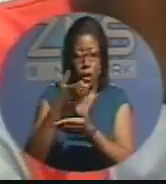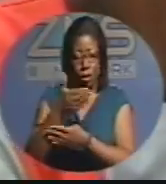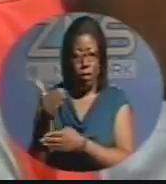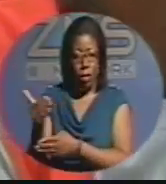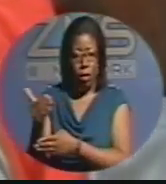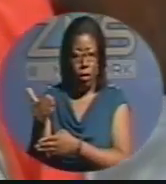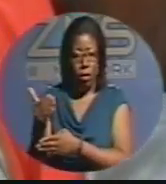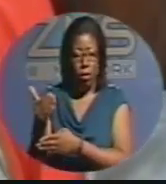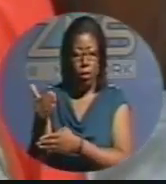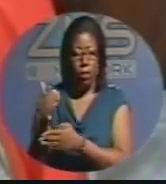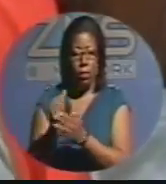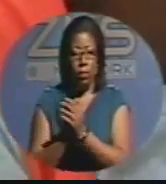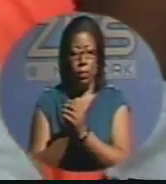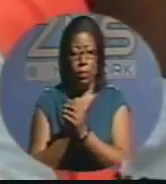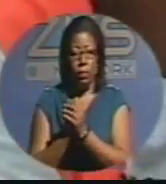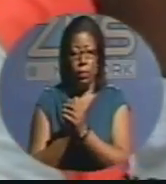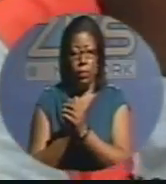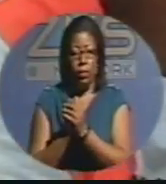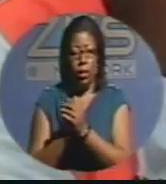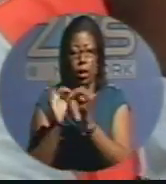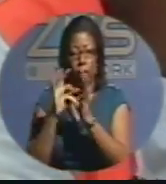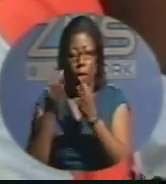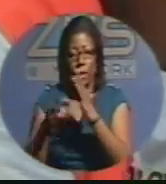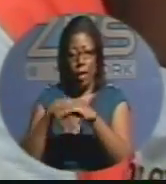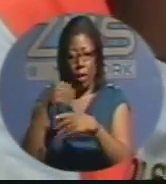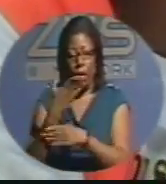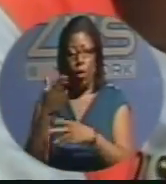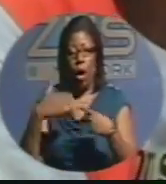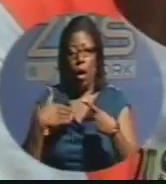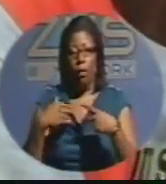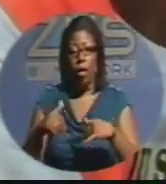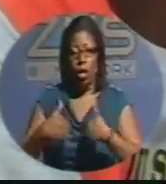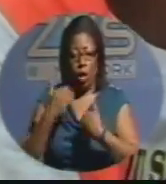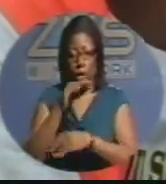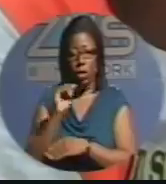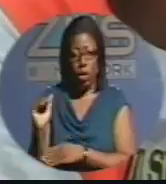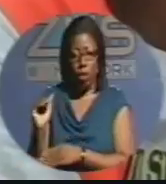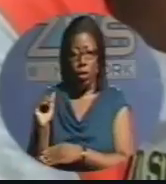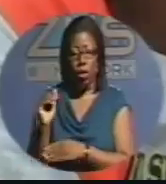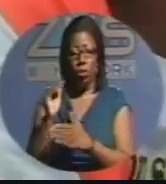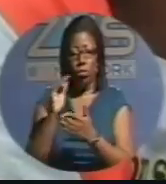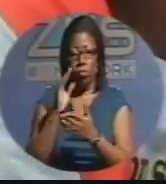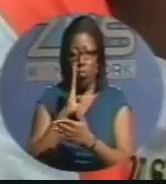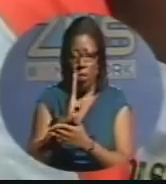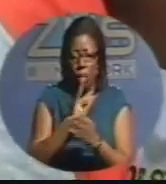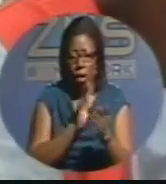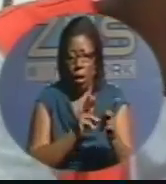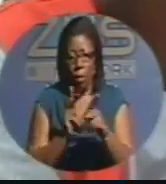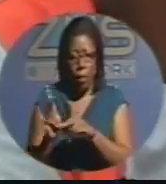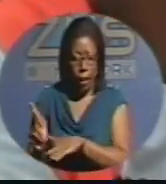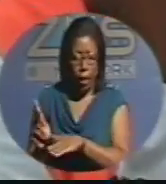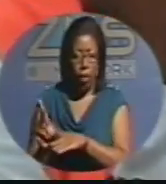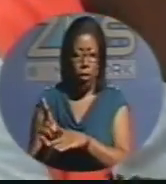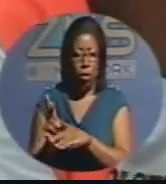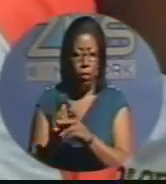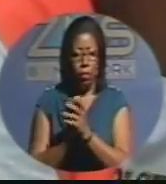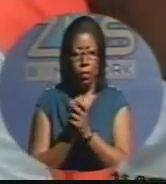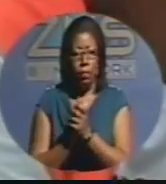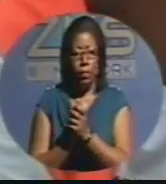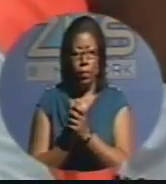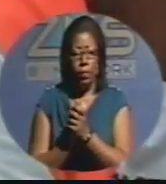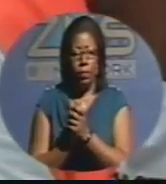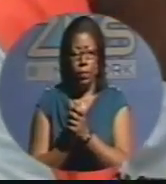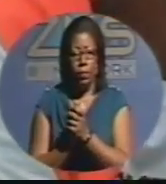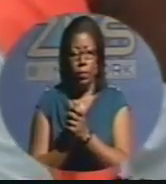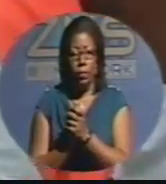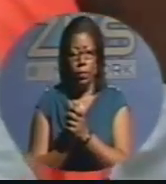that. You families out there would have young children, you know, be prepared. All your